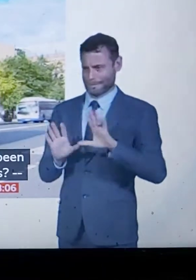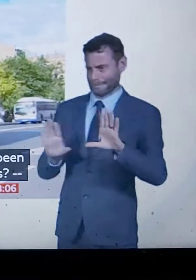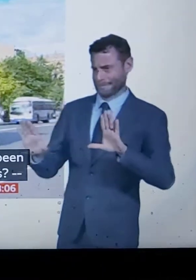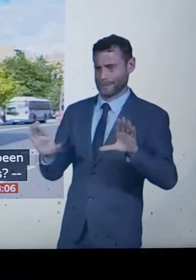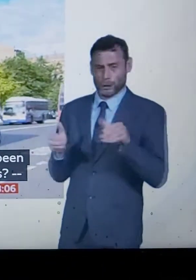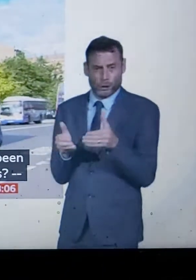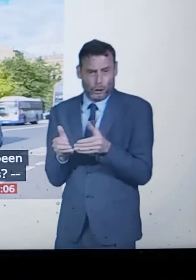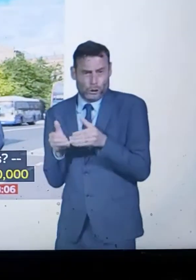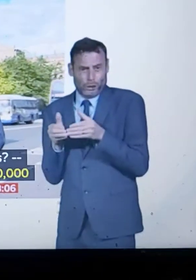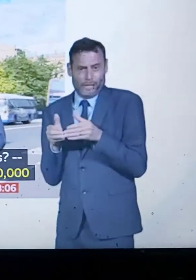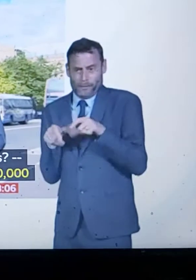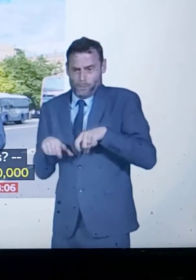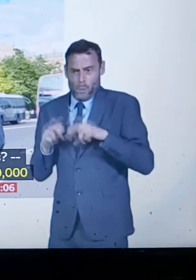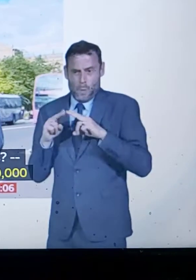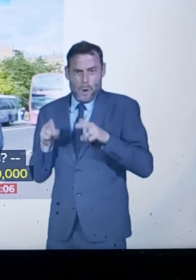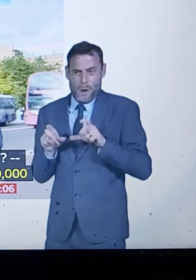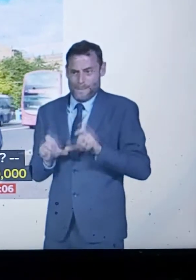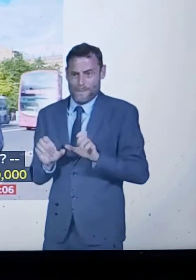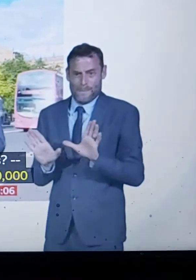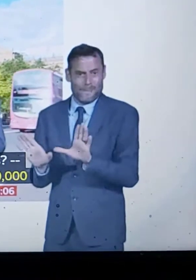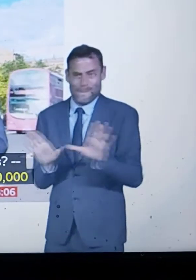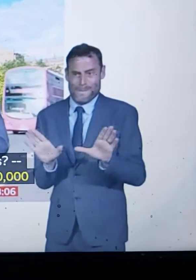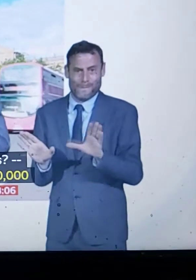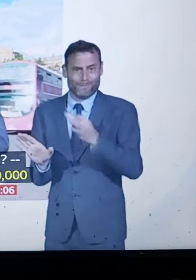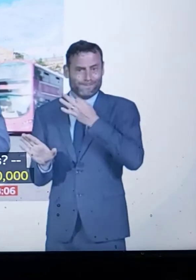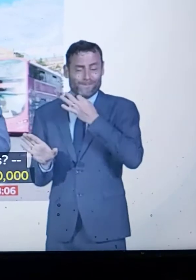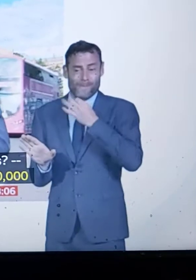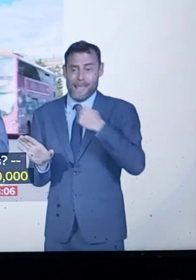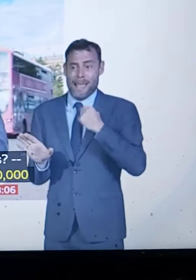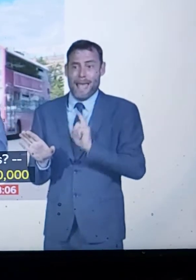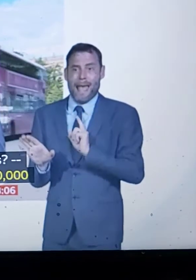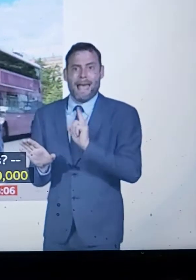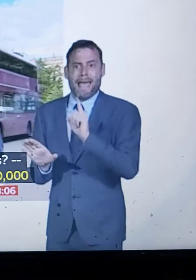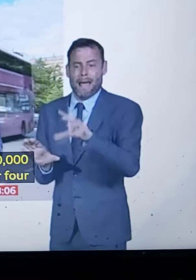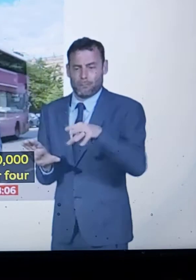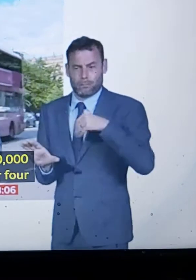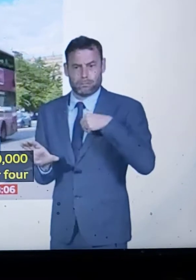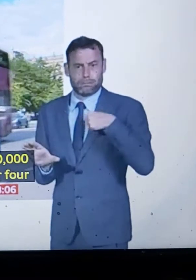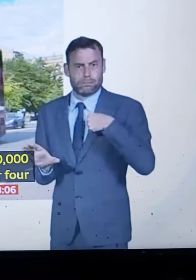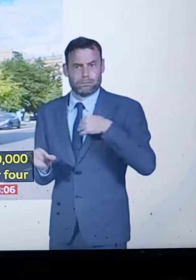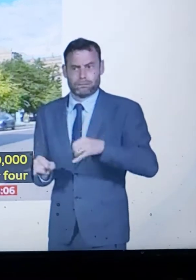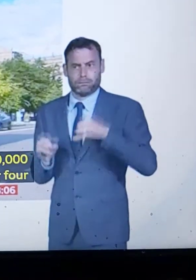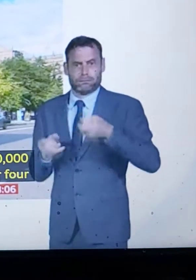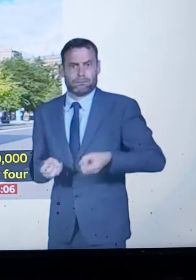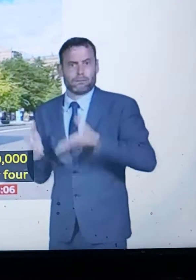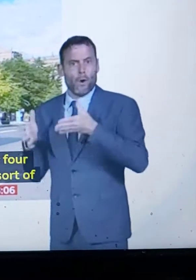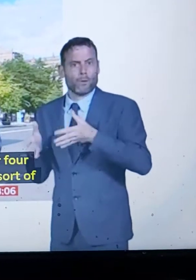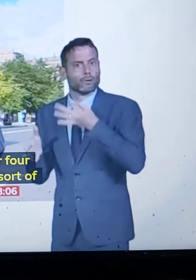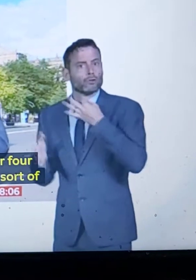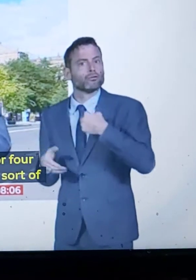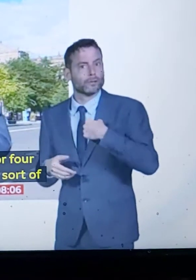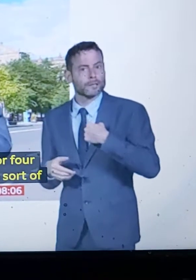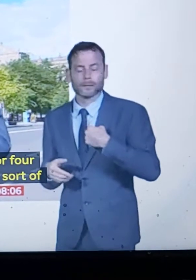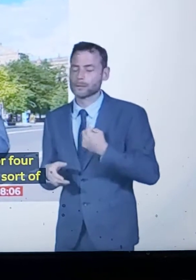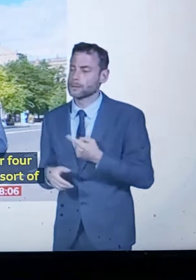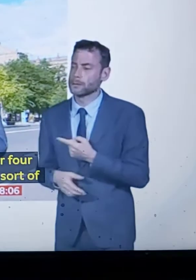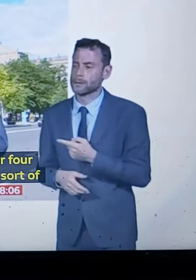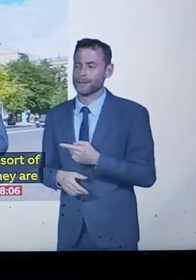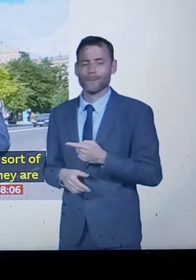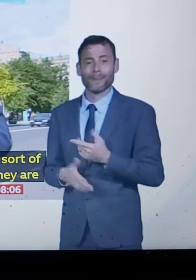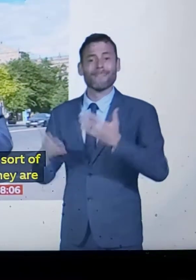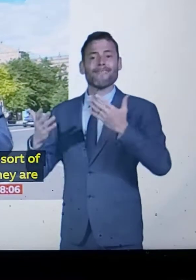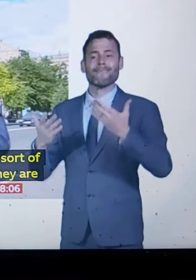have the sort of health conditions that mean they're particularly vulnerable to the coronavirus should they get it. Though there is also a sense of